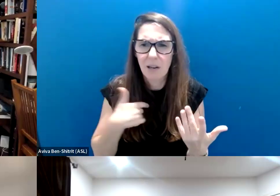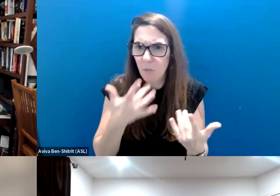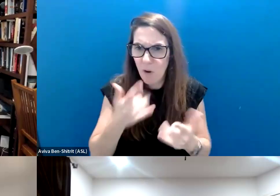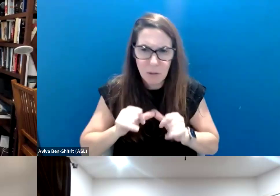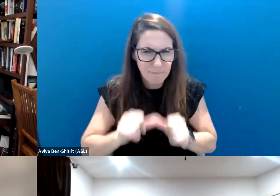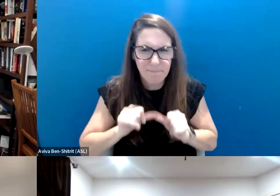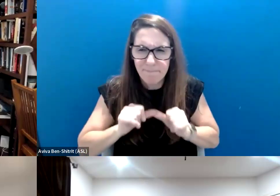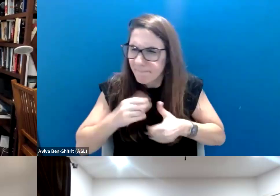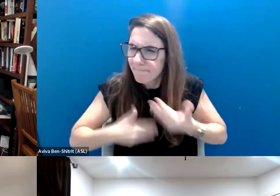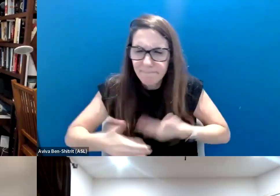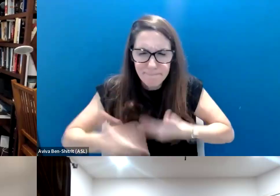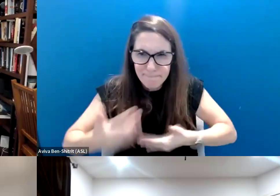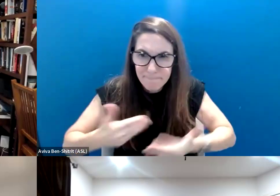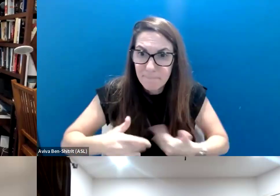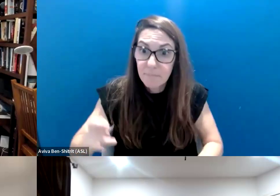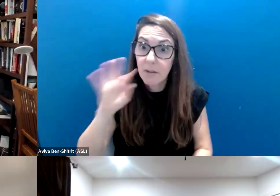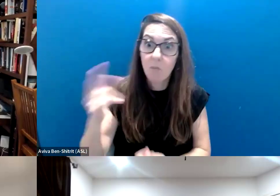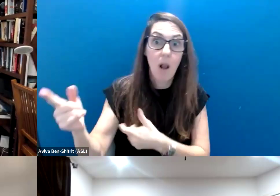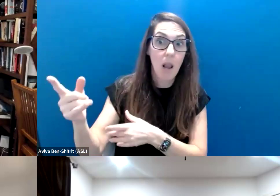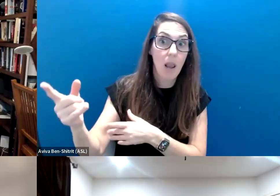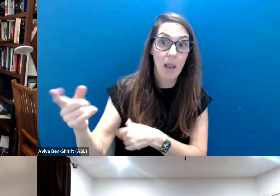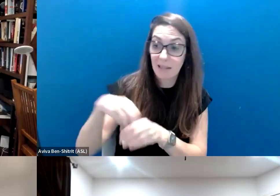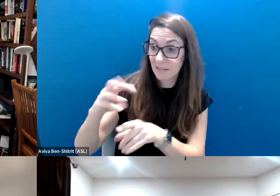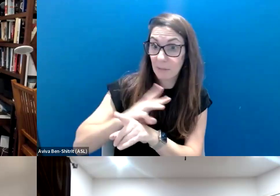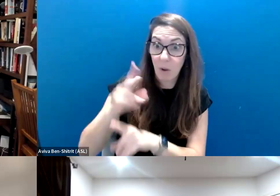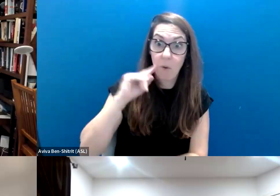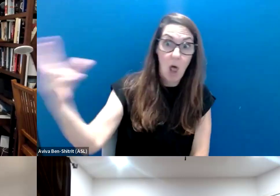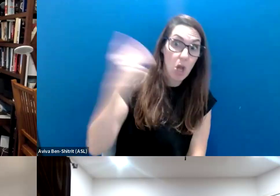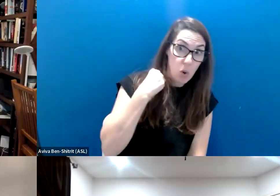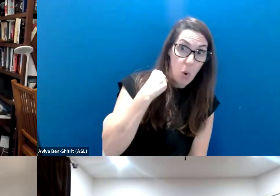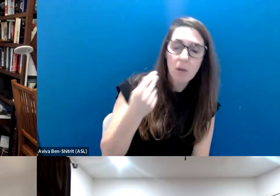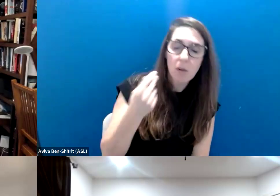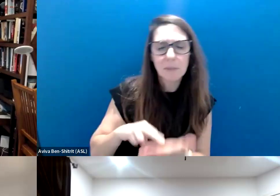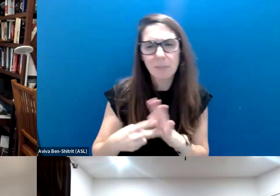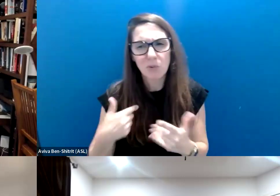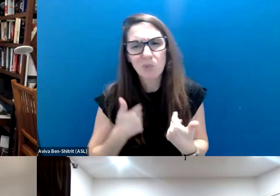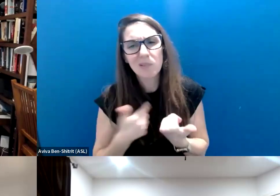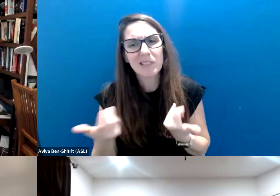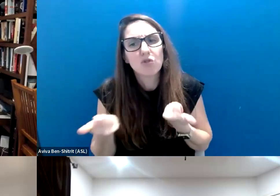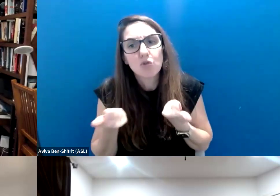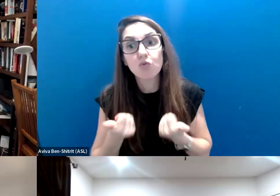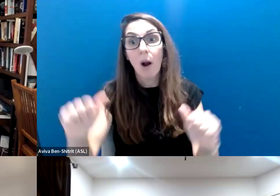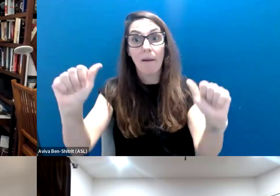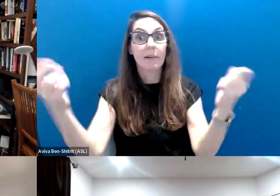ahead, give it all we got, and then if we get slowed down 6 months from now, like at least we tried,